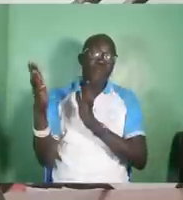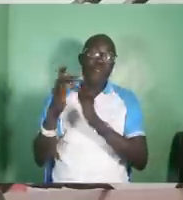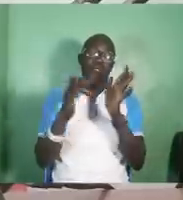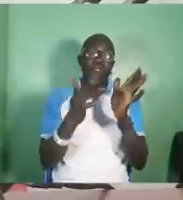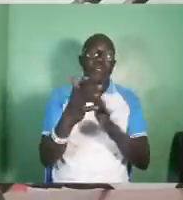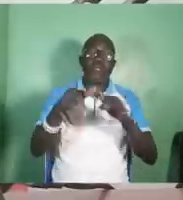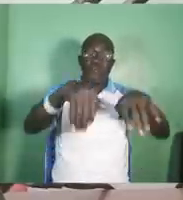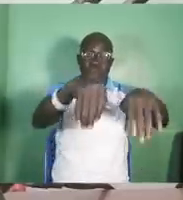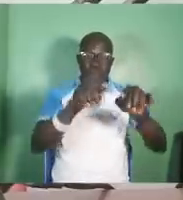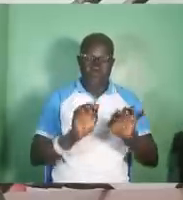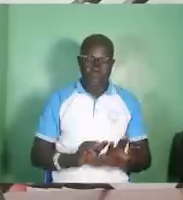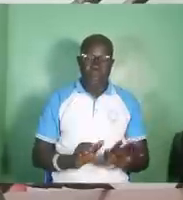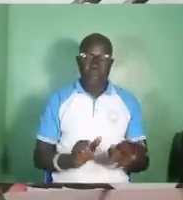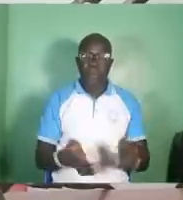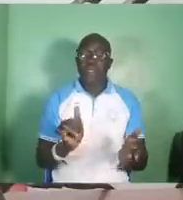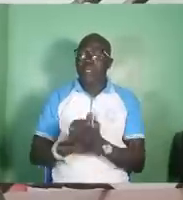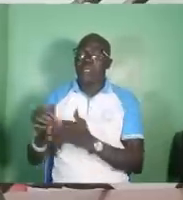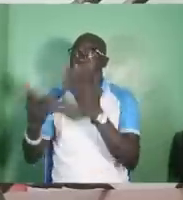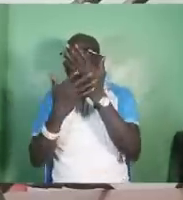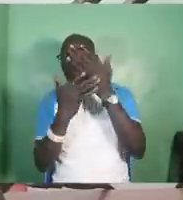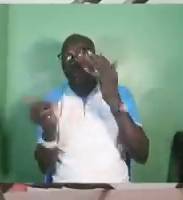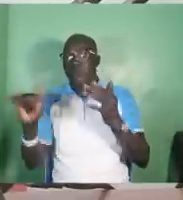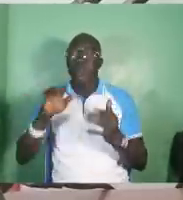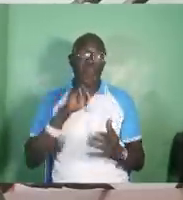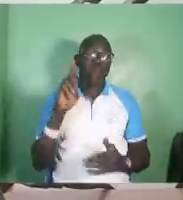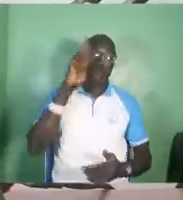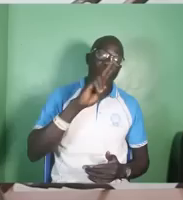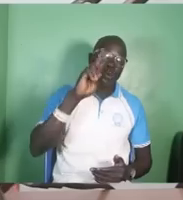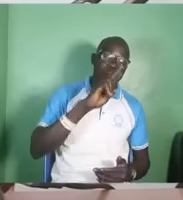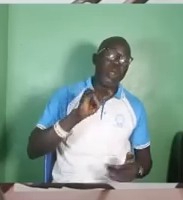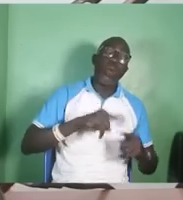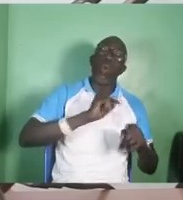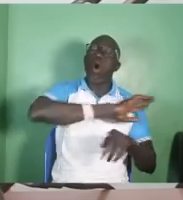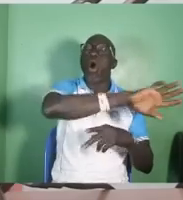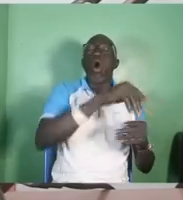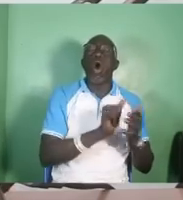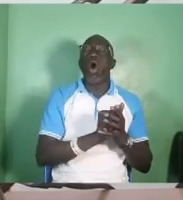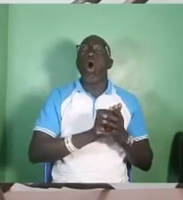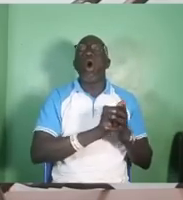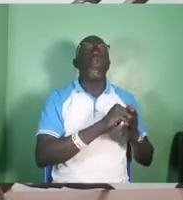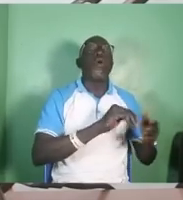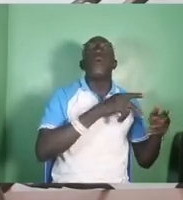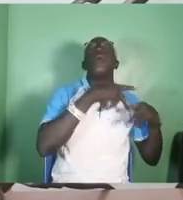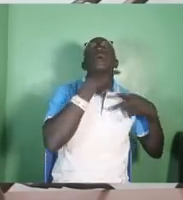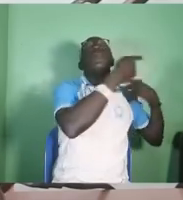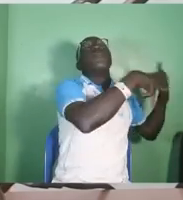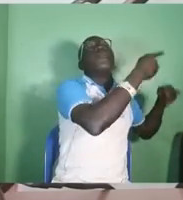Before the death of Jesus, that's the blood they use. So what I want